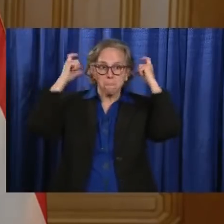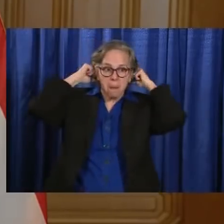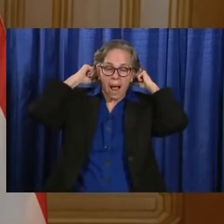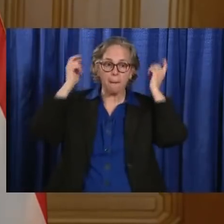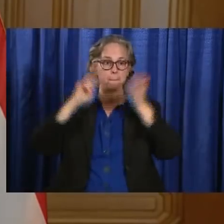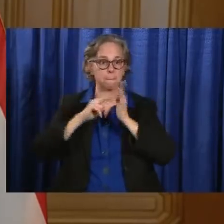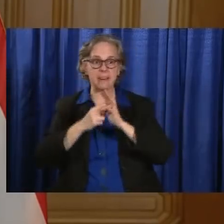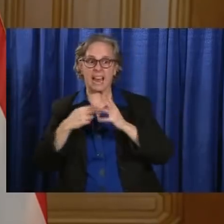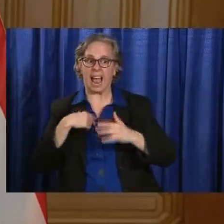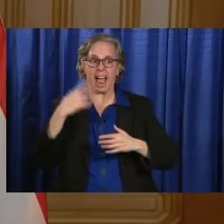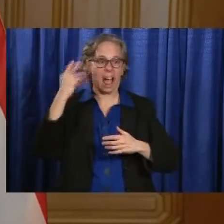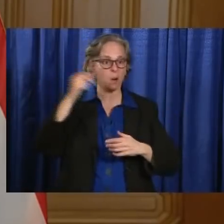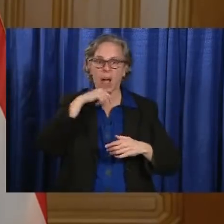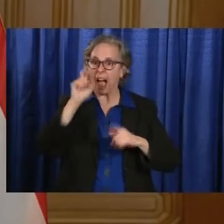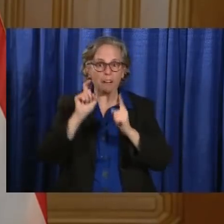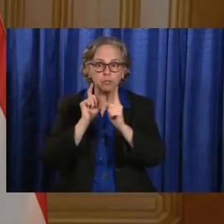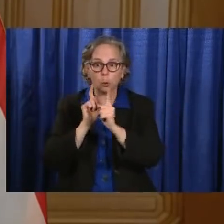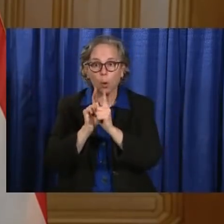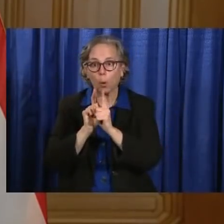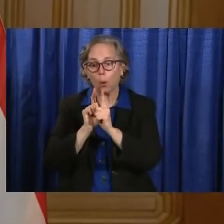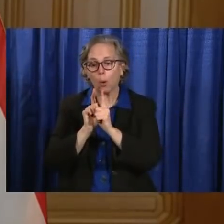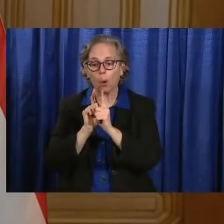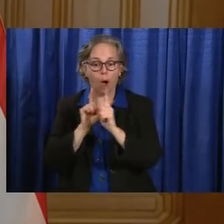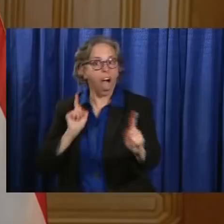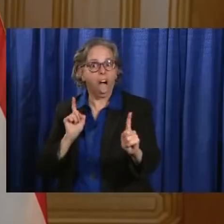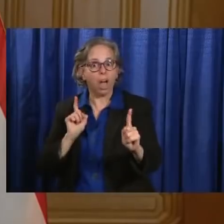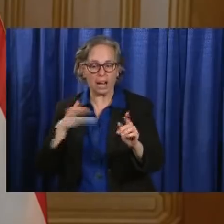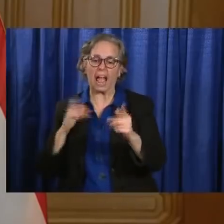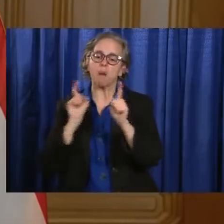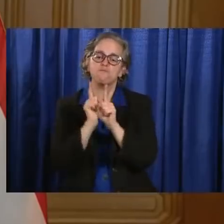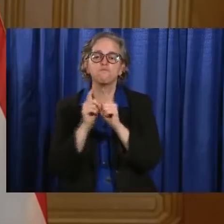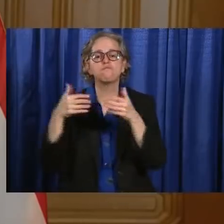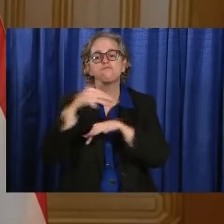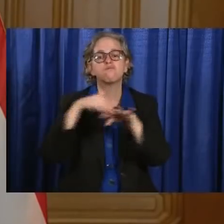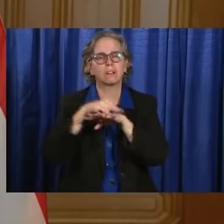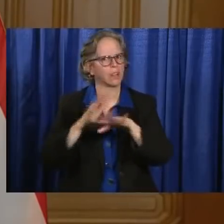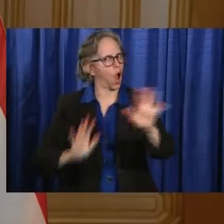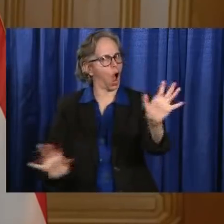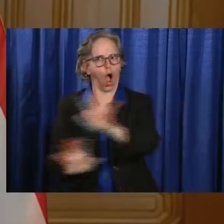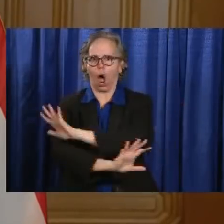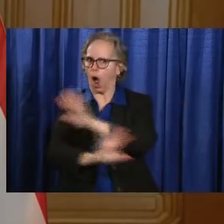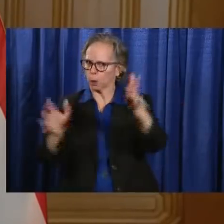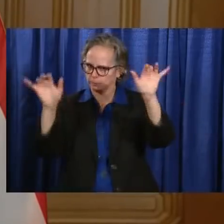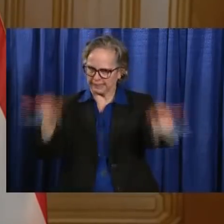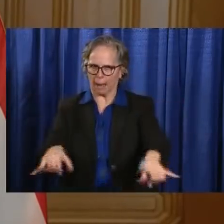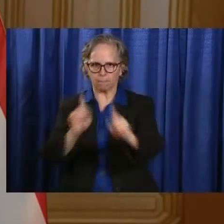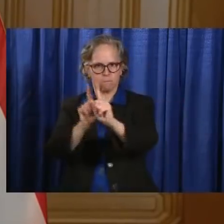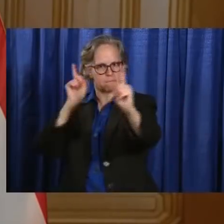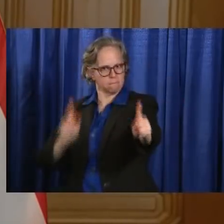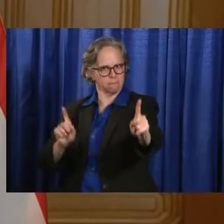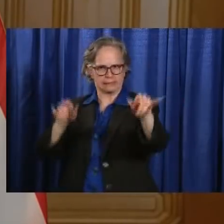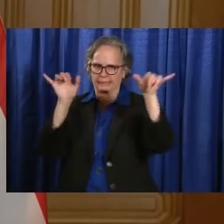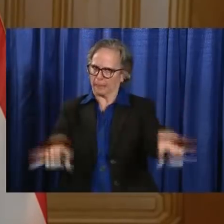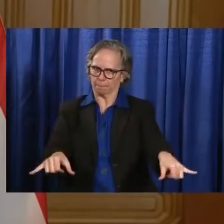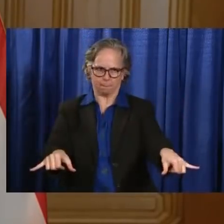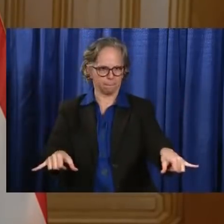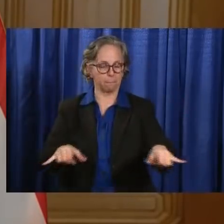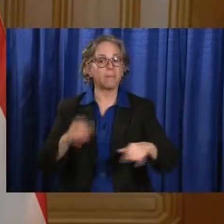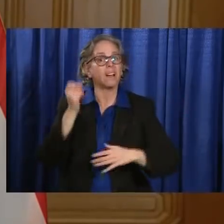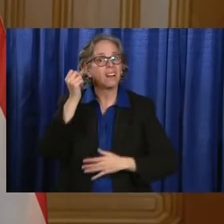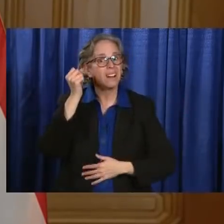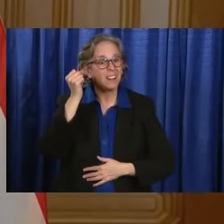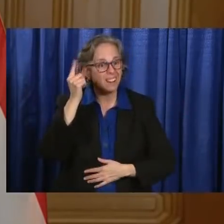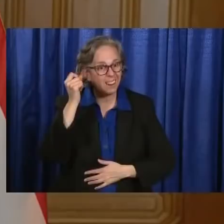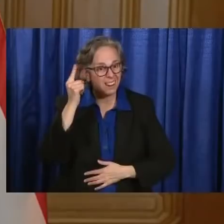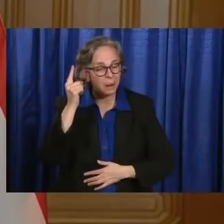something that certainly we can do and should be accepted. And if we see someone, whether they're working in